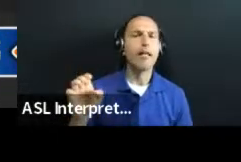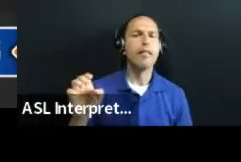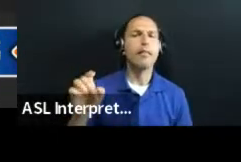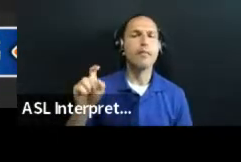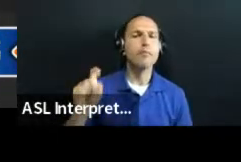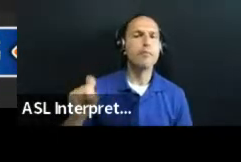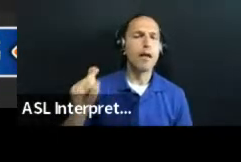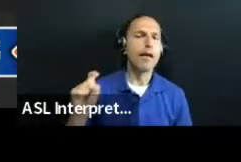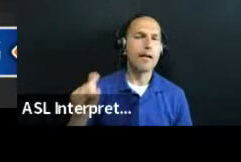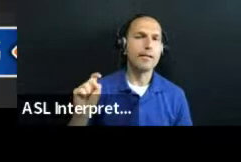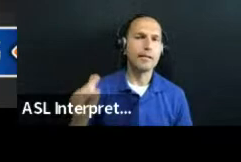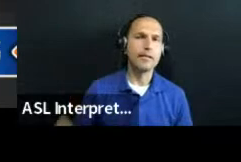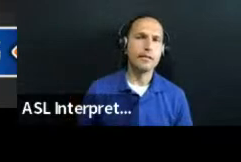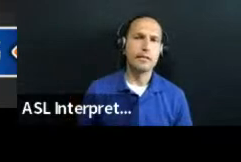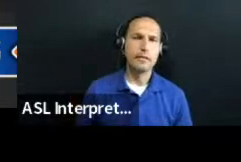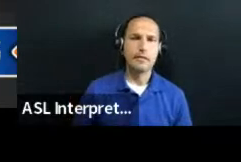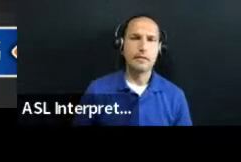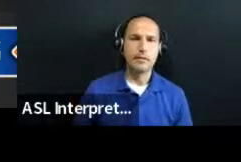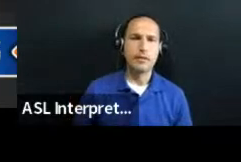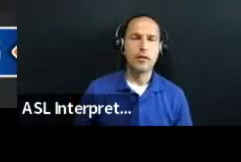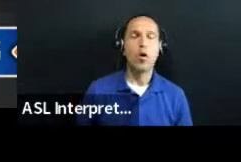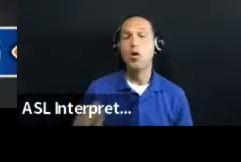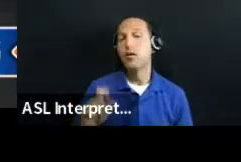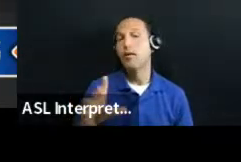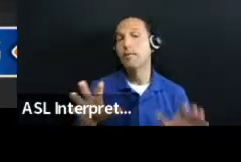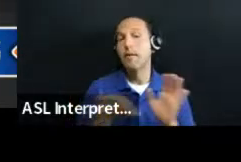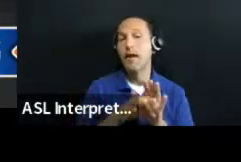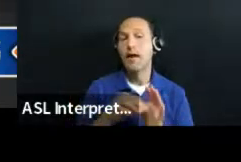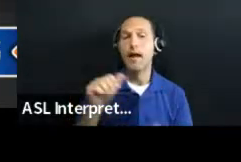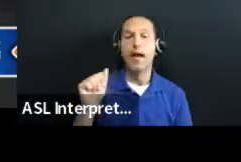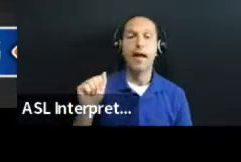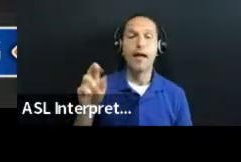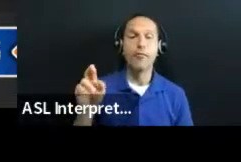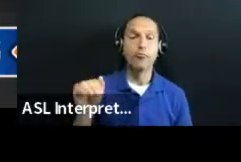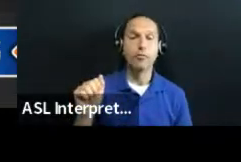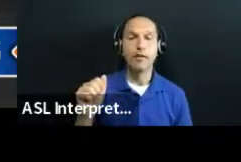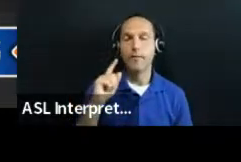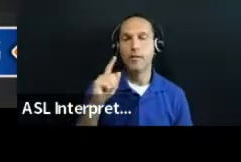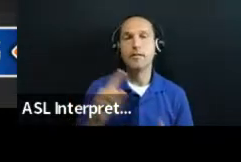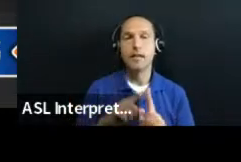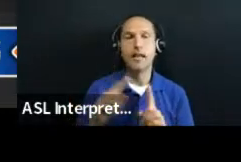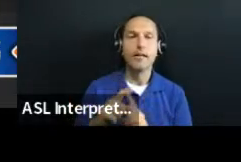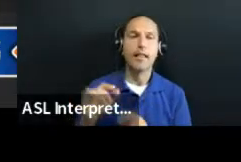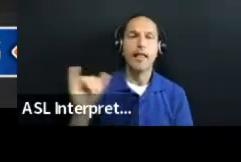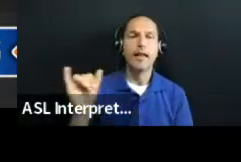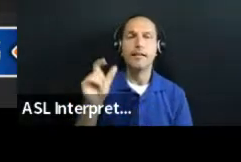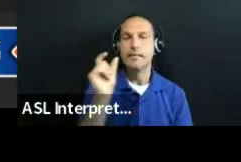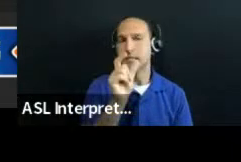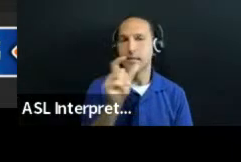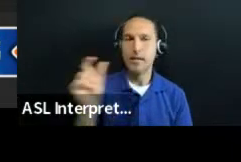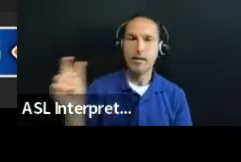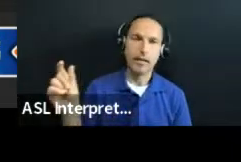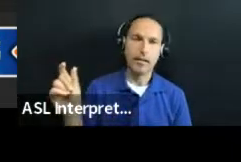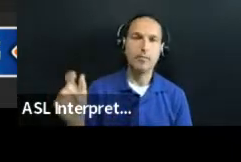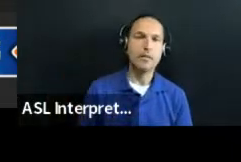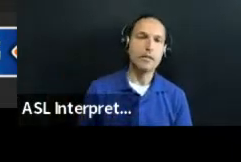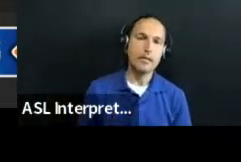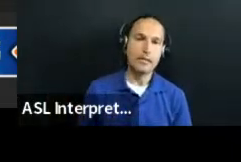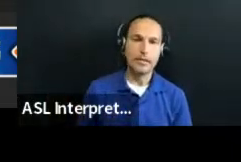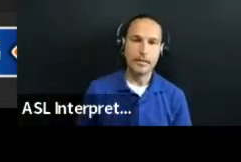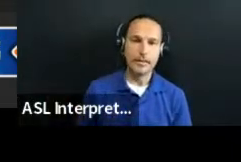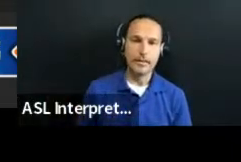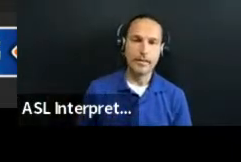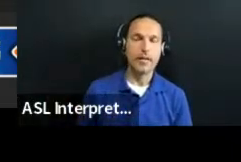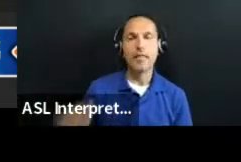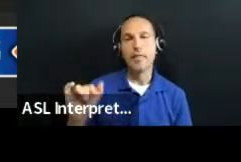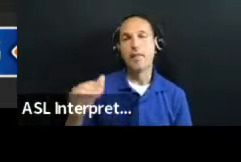pressed, or selected, ARIA selected for selectable things like tabs, role equal tabs, right? It's good